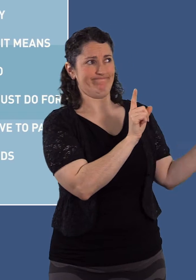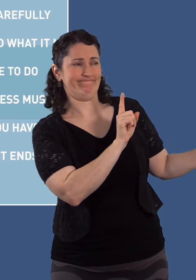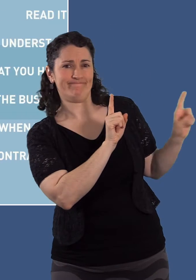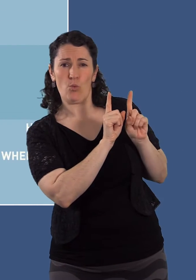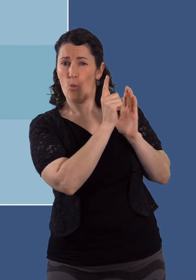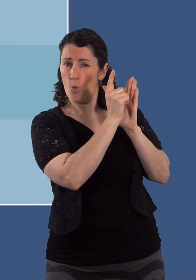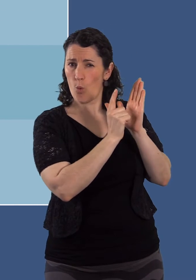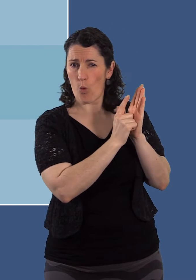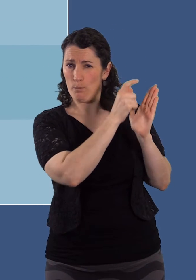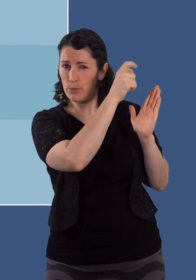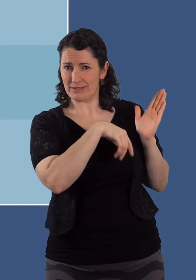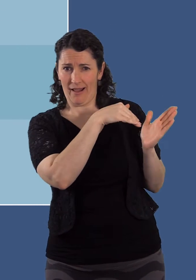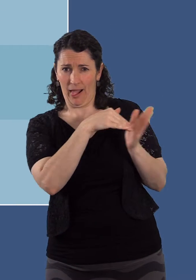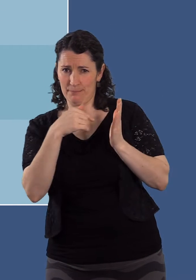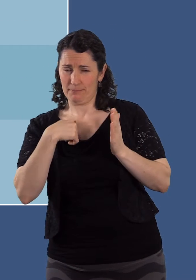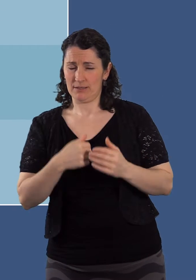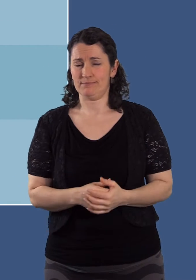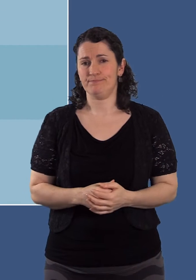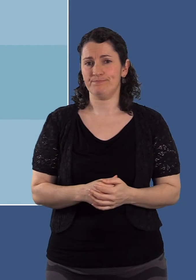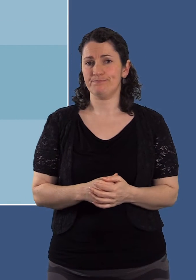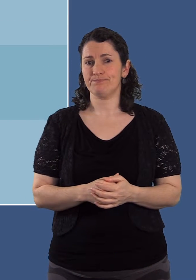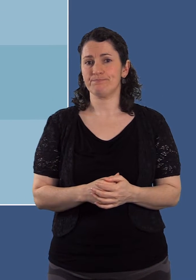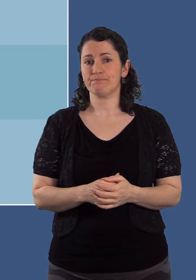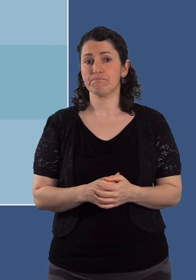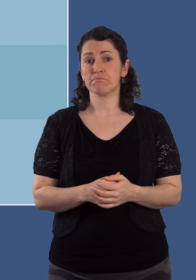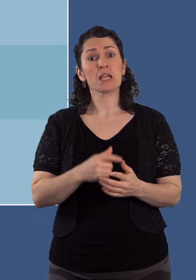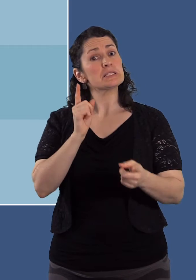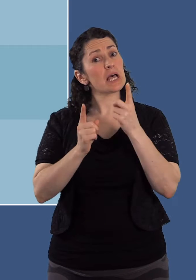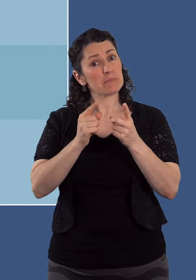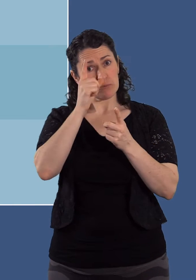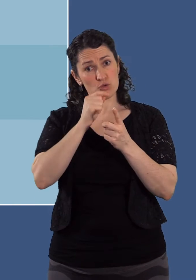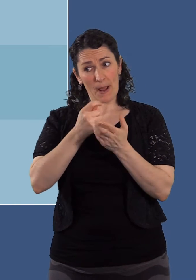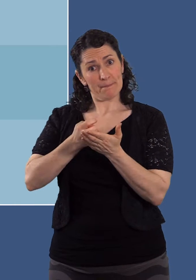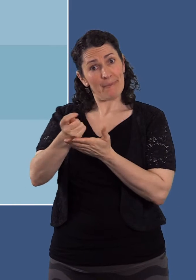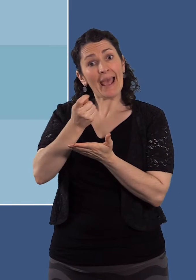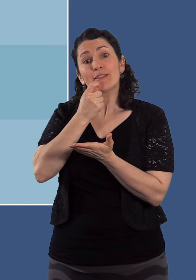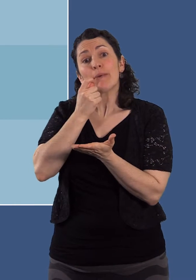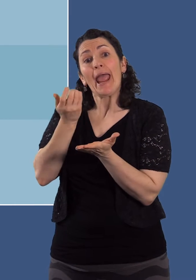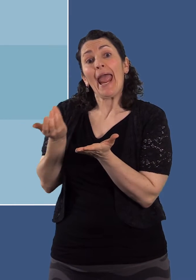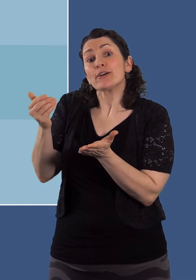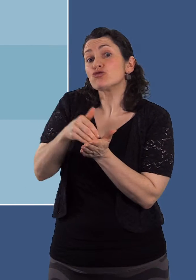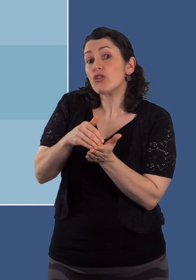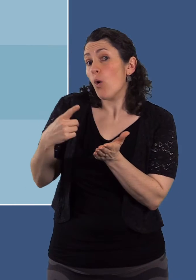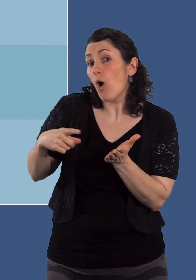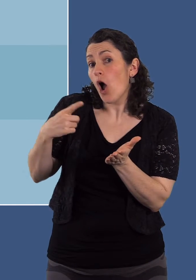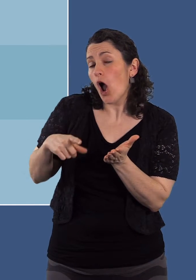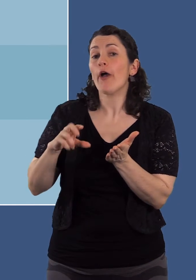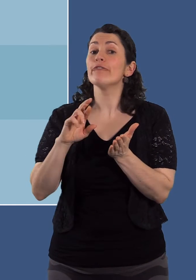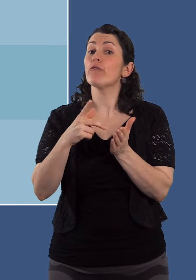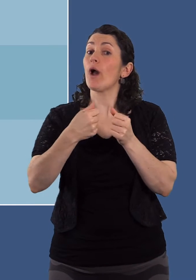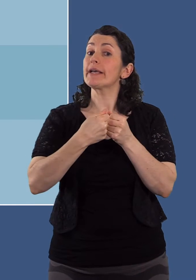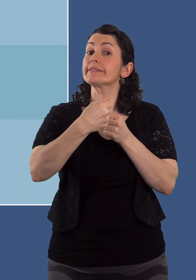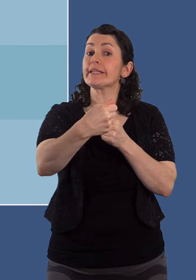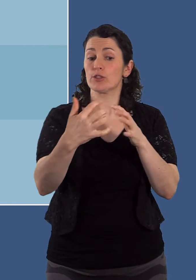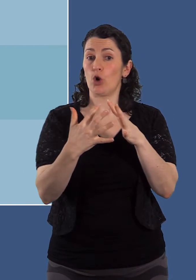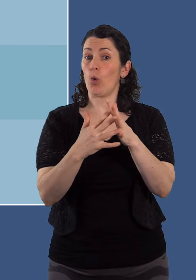assistance. Sometimes products or services come with a warranty. A business might ask you if you want to pay more so that you are protected